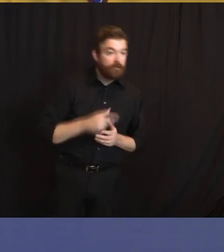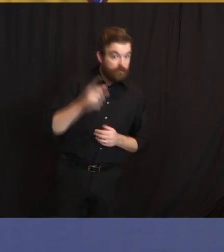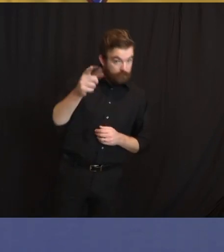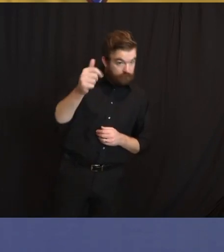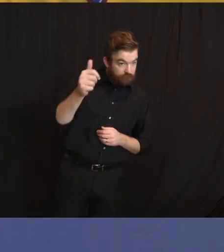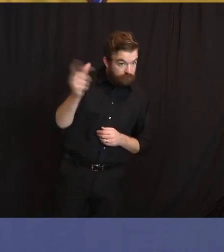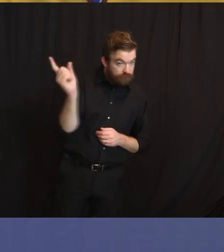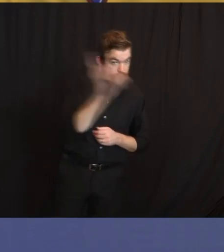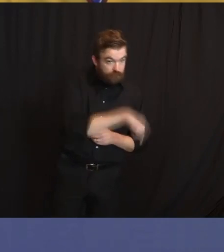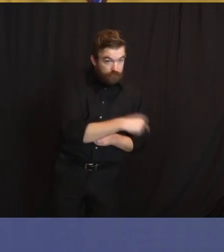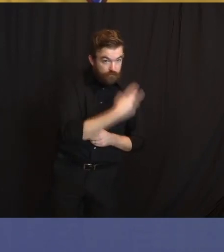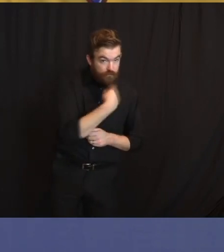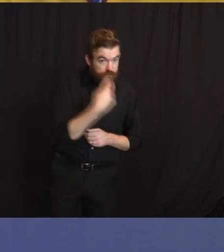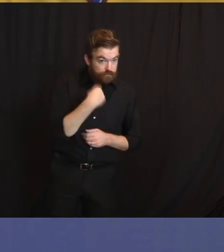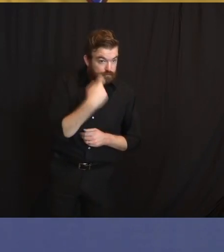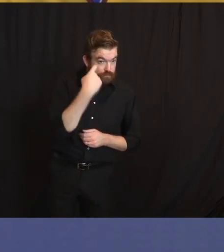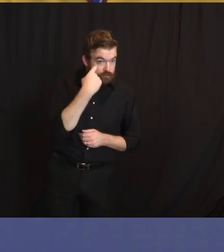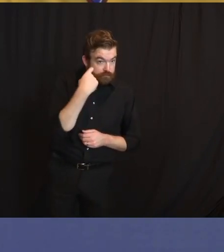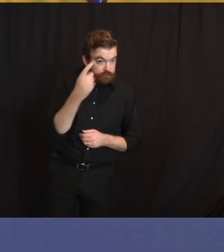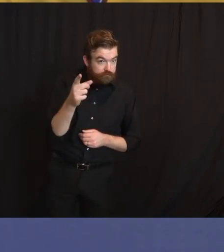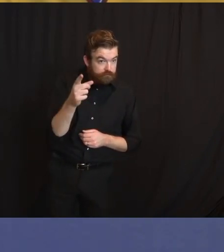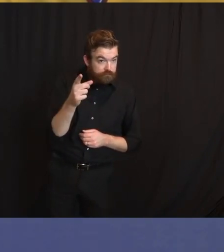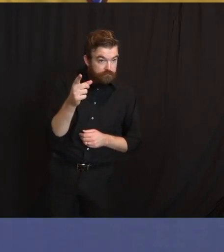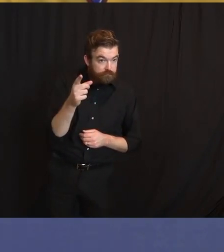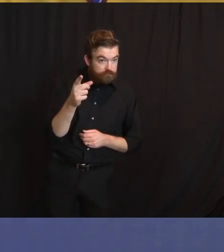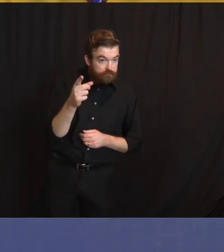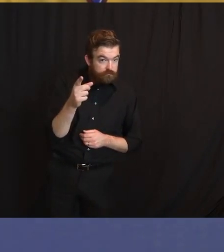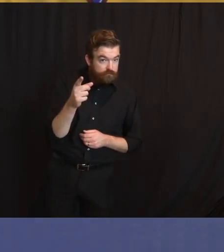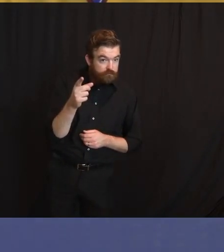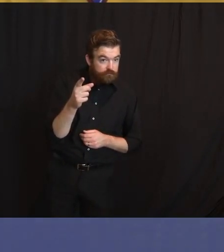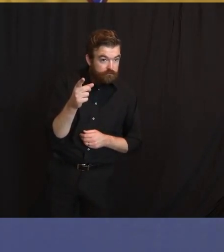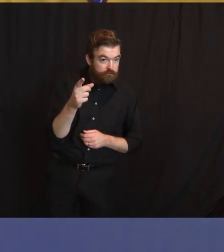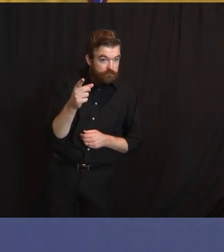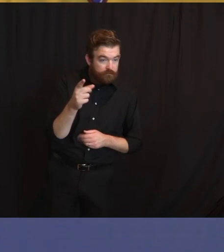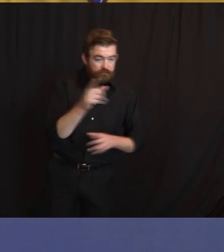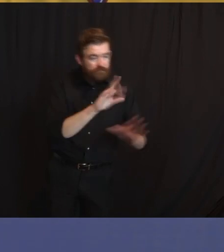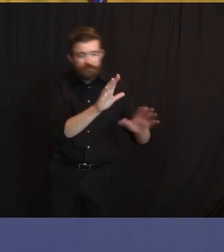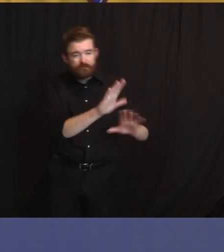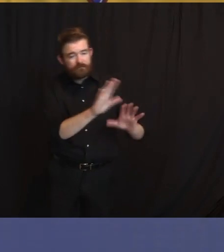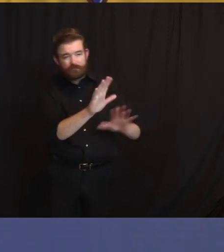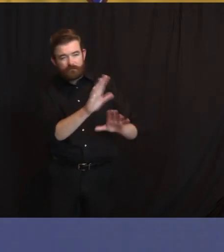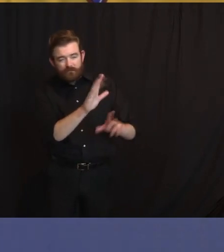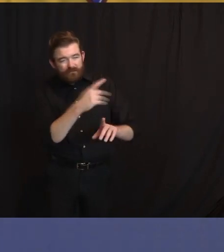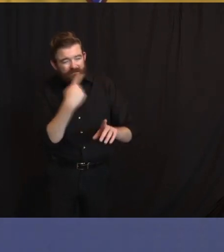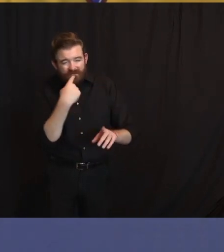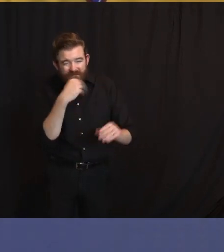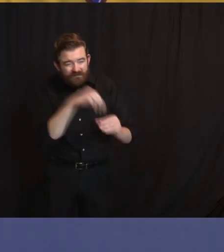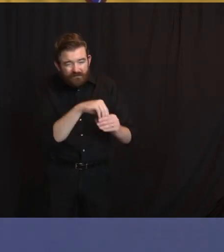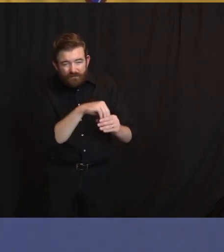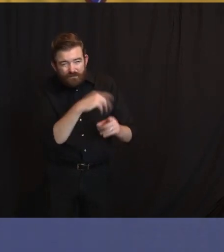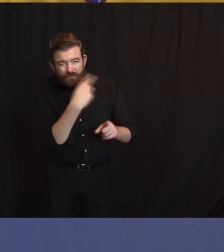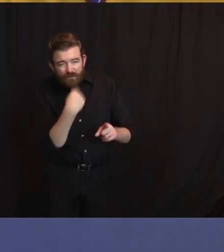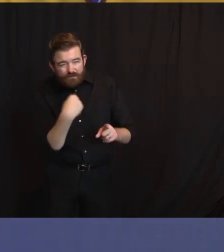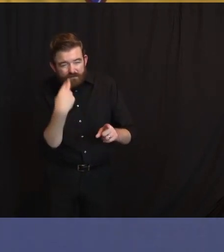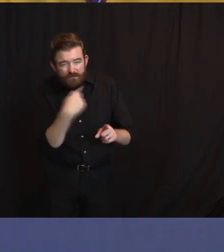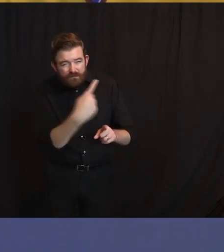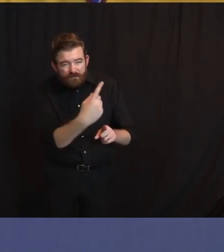prohibit indoor dining? Hold on. Sorry, on indoor dining.